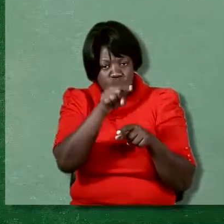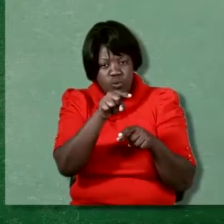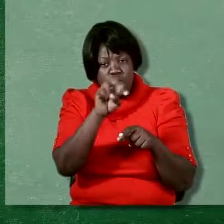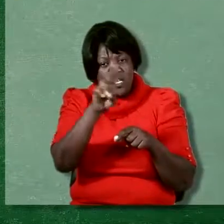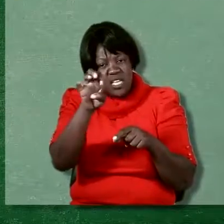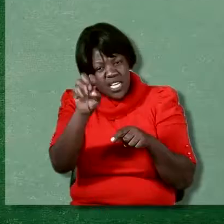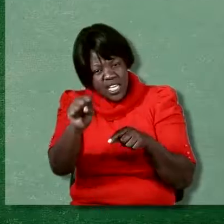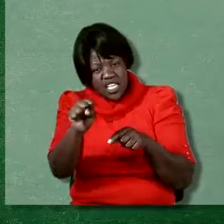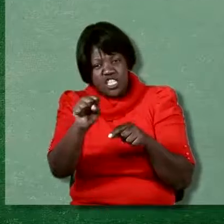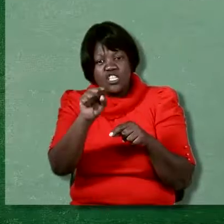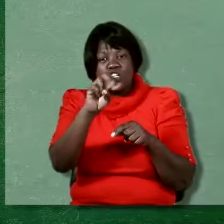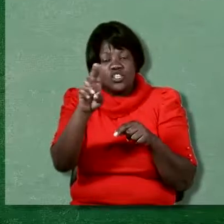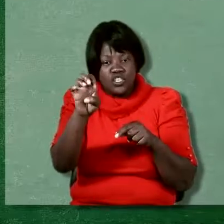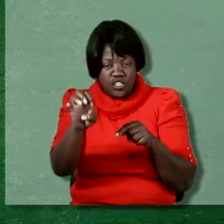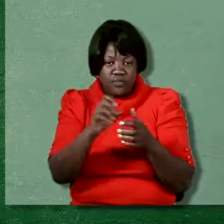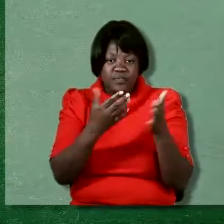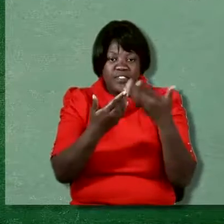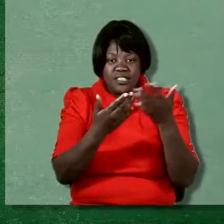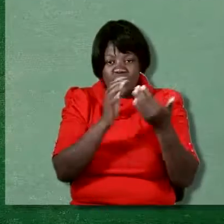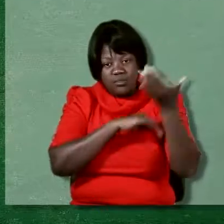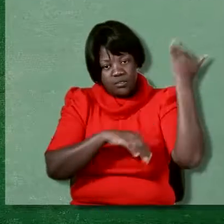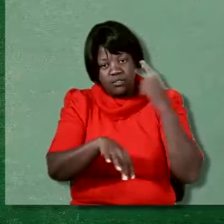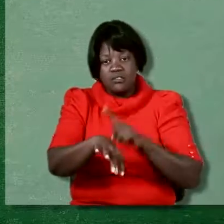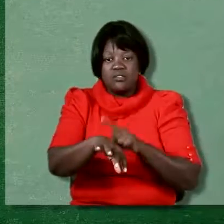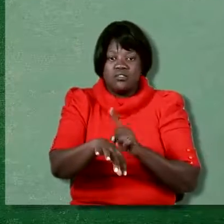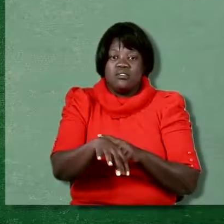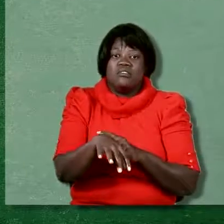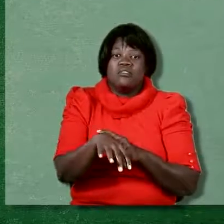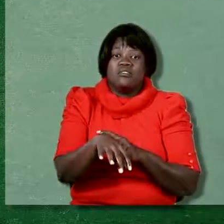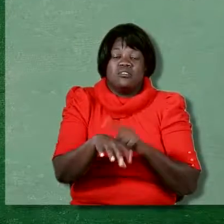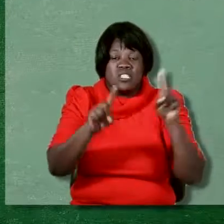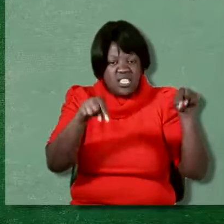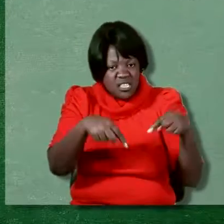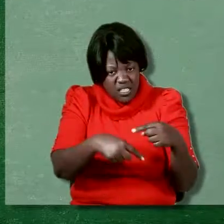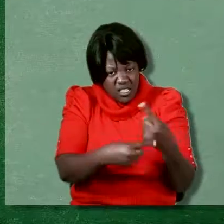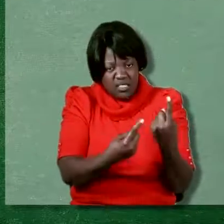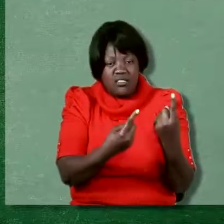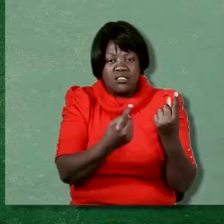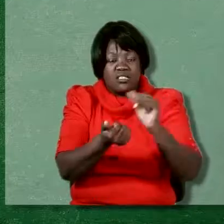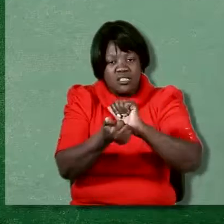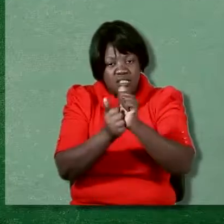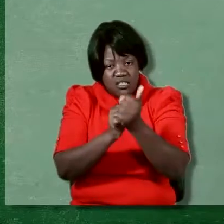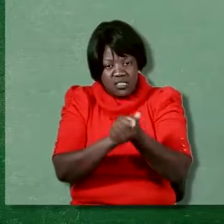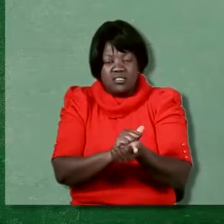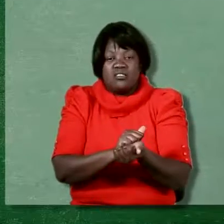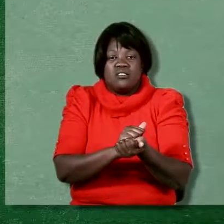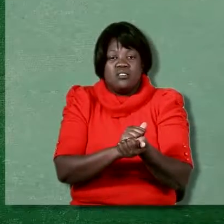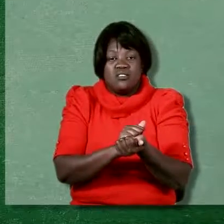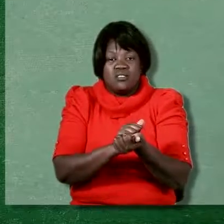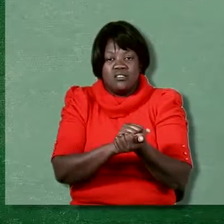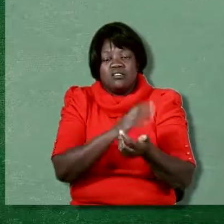past tense talks about actions or situations occurring in the past. For